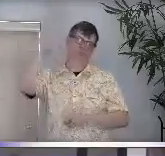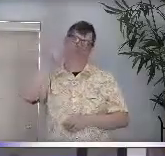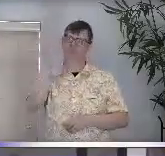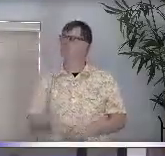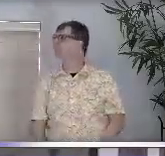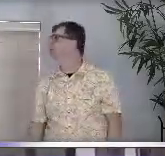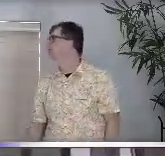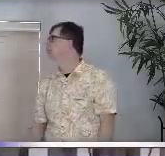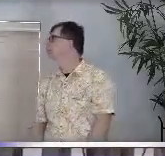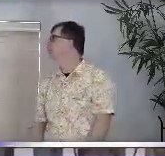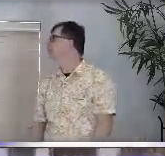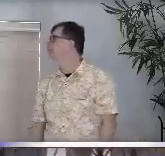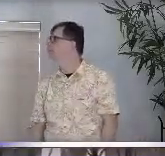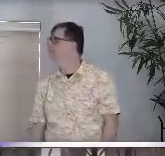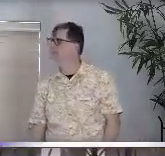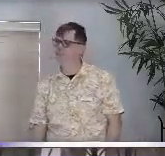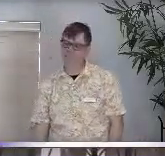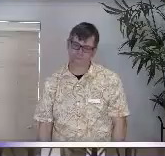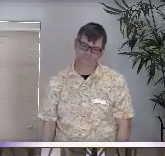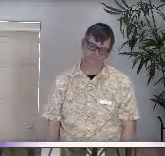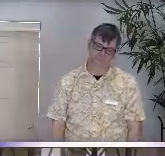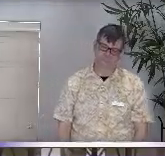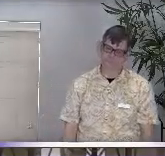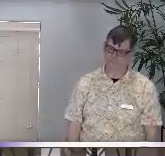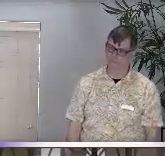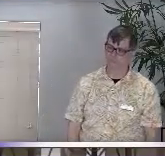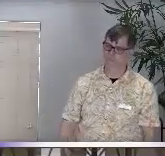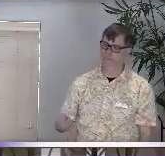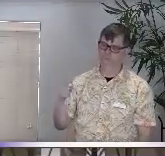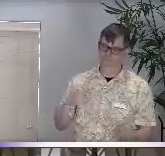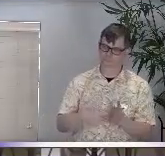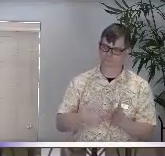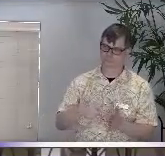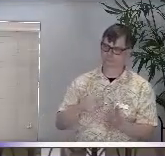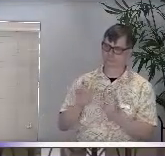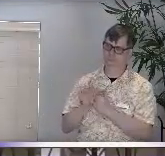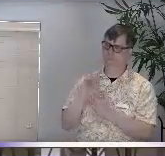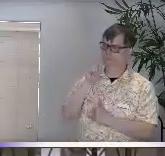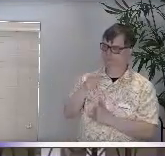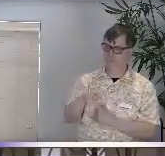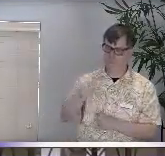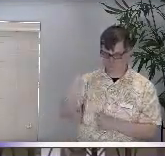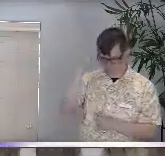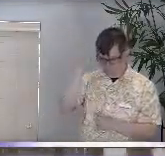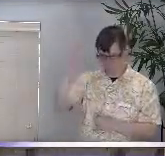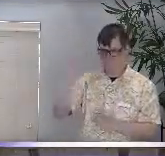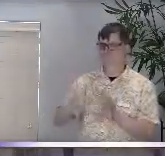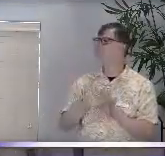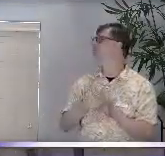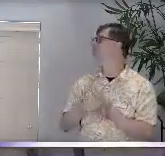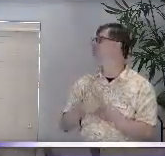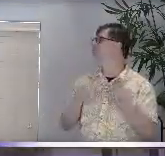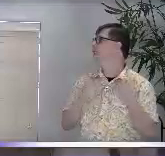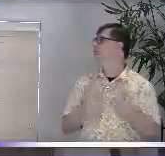older. My sister had busy and my brother. And he goes, ah, and there it is. And you know, God just sends these things. And it, my